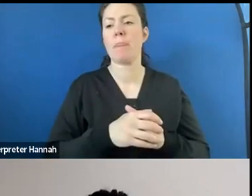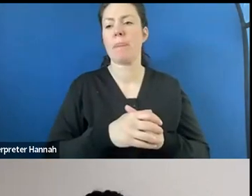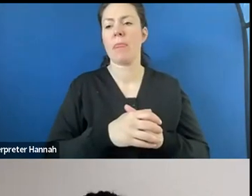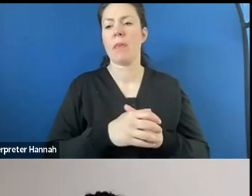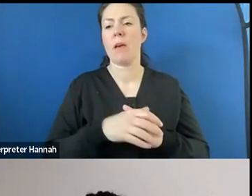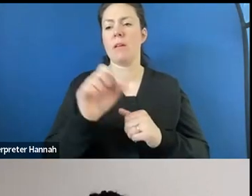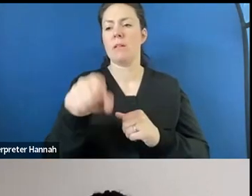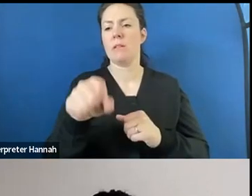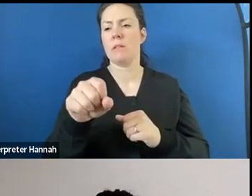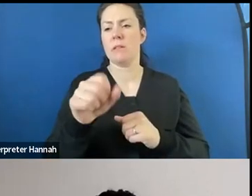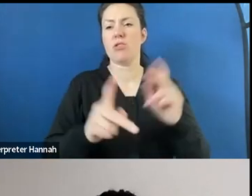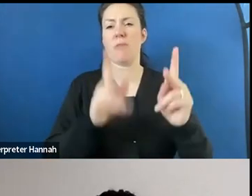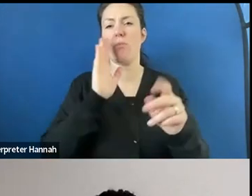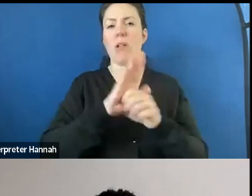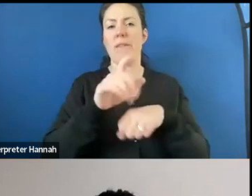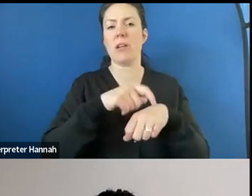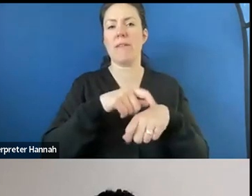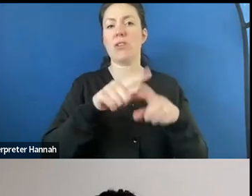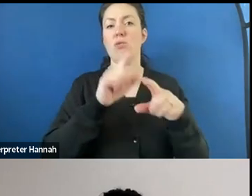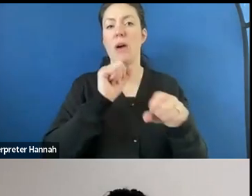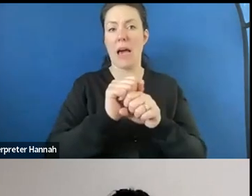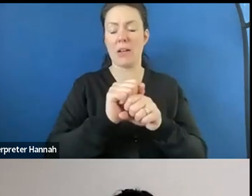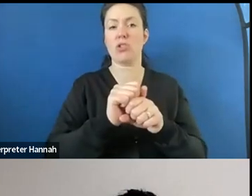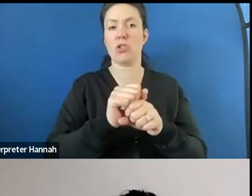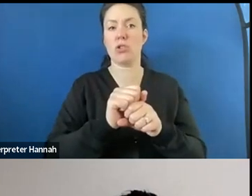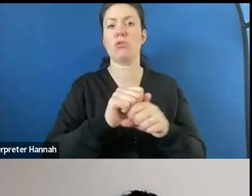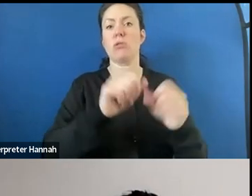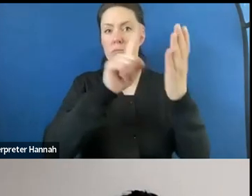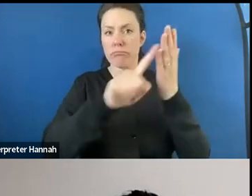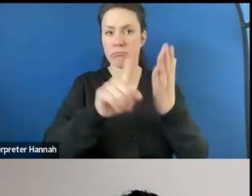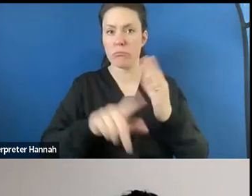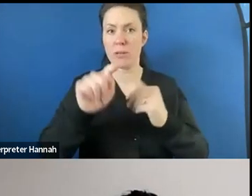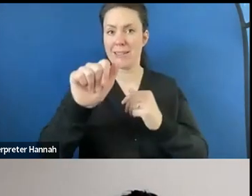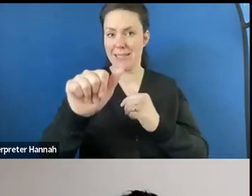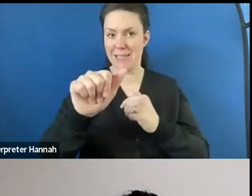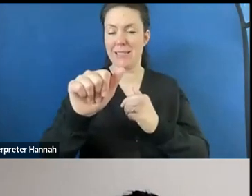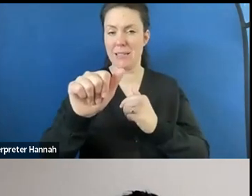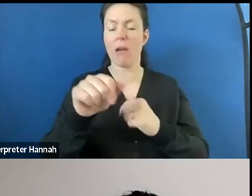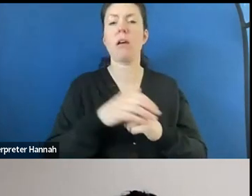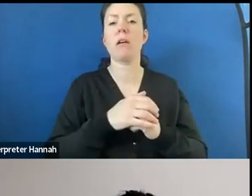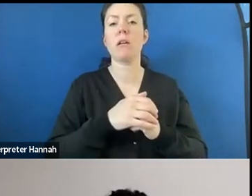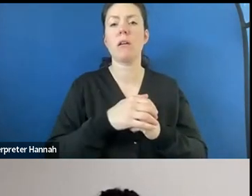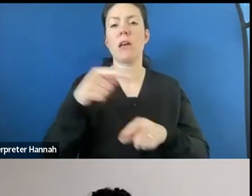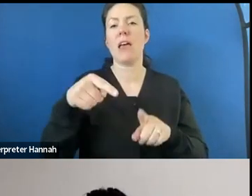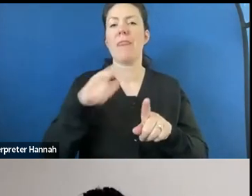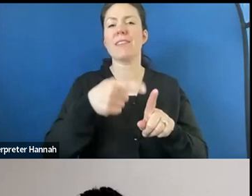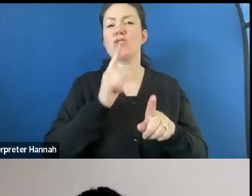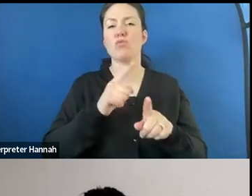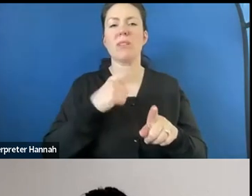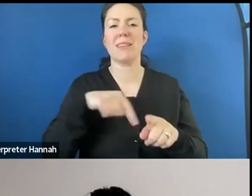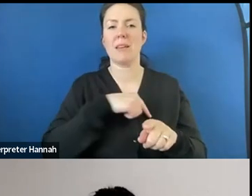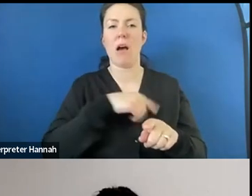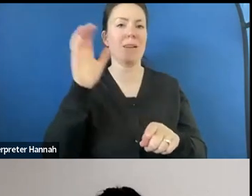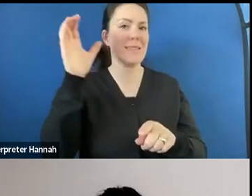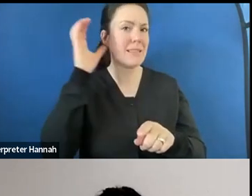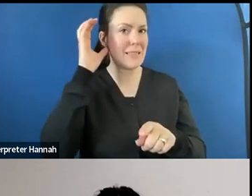And so, yeah, so to be able to have this time to actually, dive deeper into the TA sort of side of things. This was mostly about, us listening. So I feel like I did not